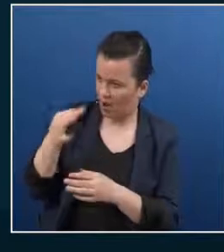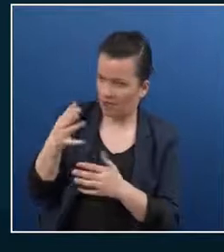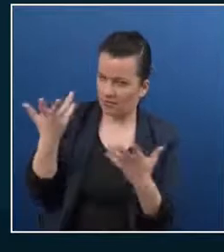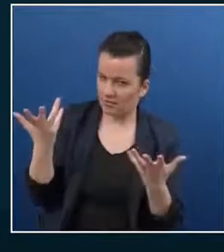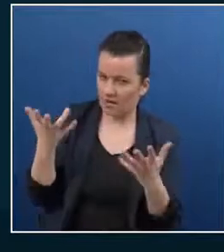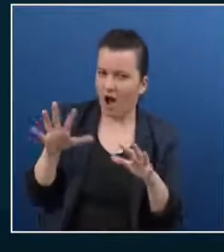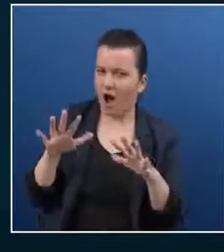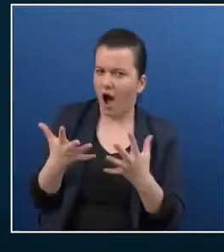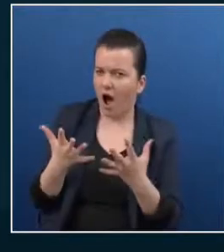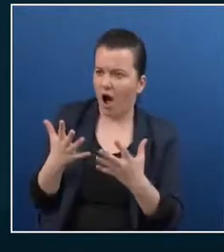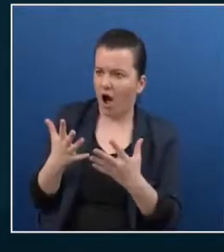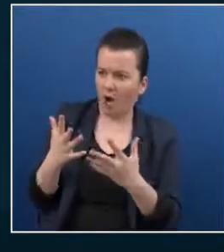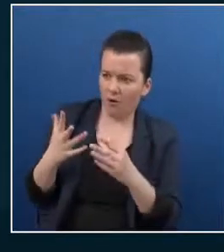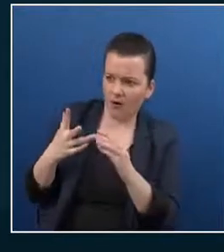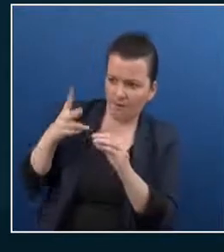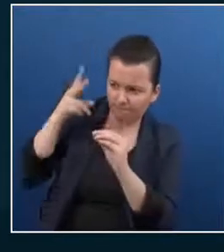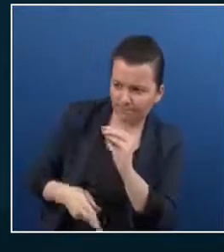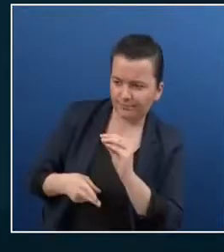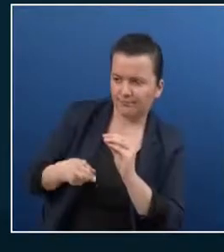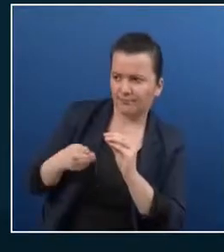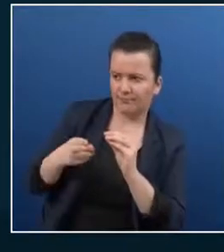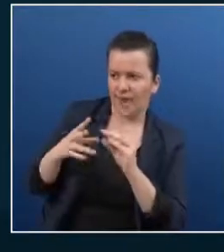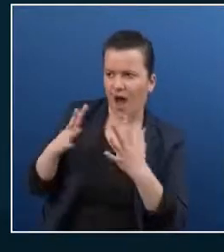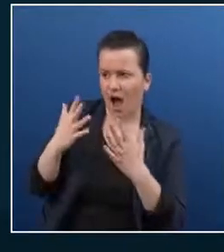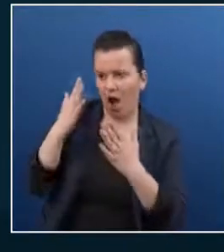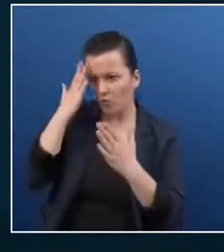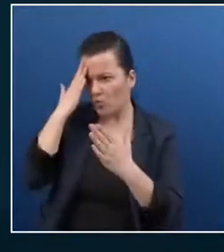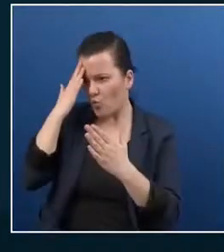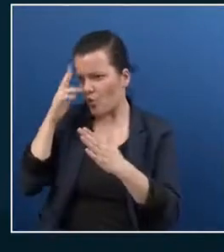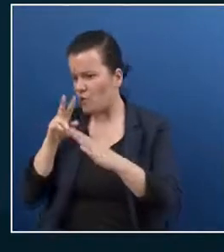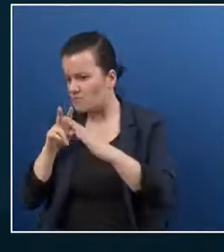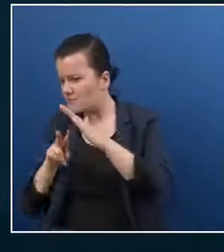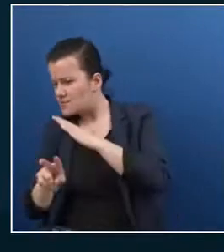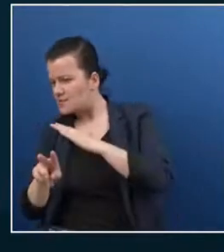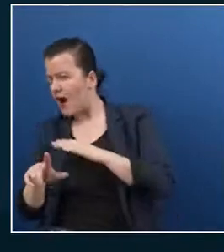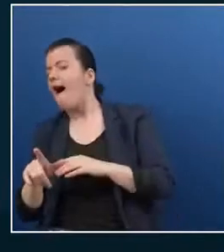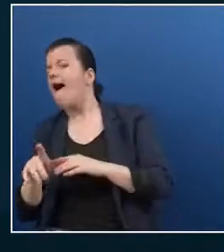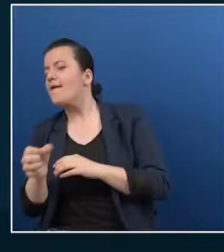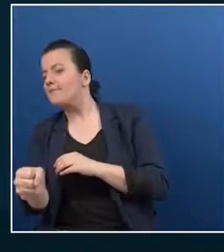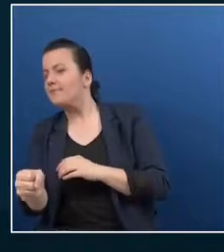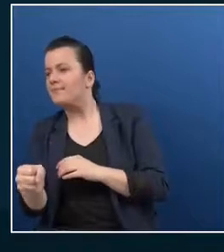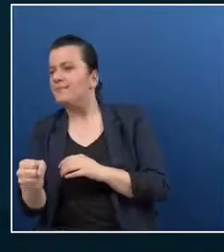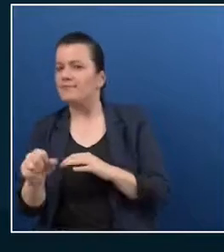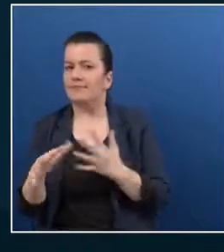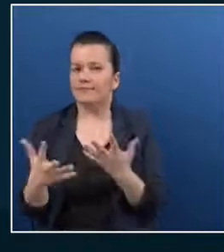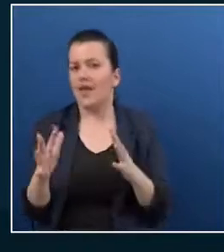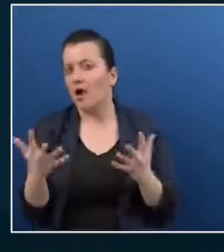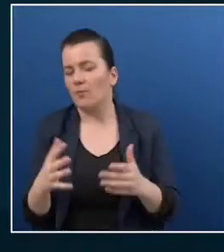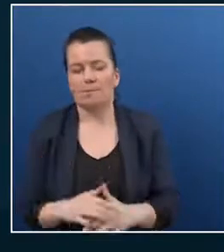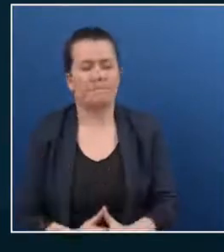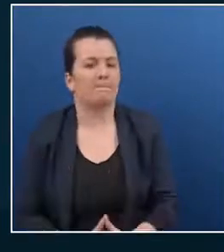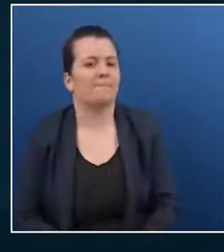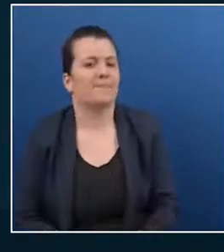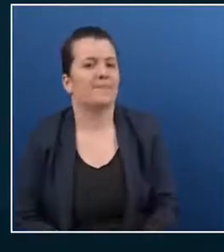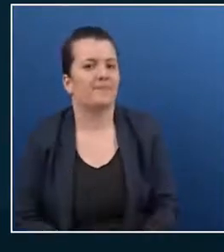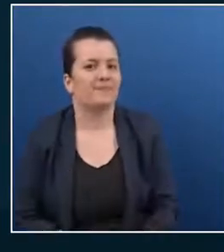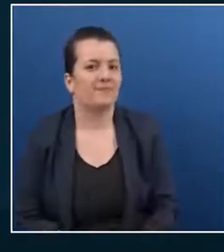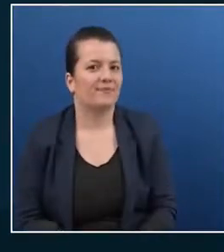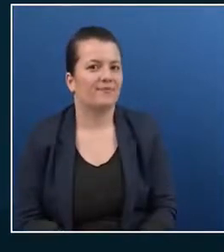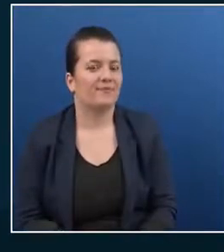gonna anticipate on them evolving? So there are incredible,